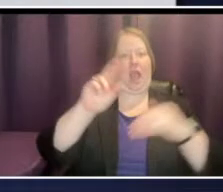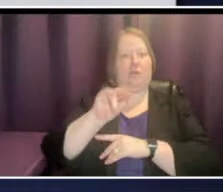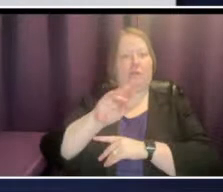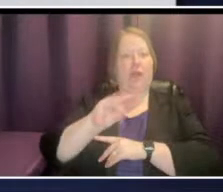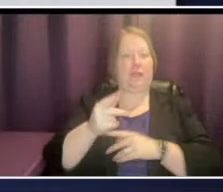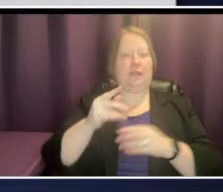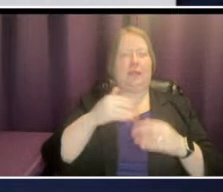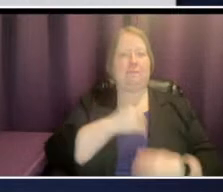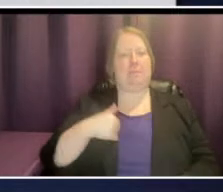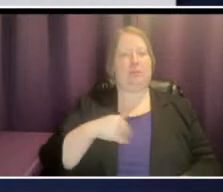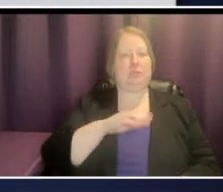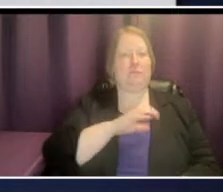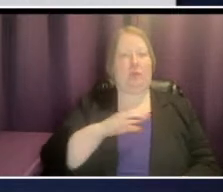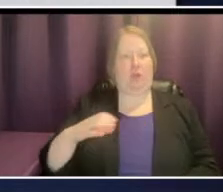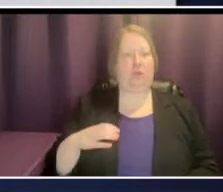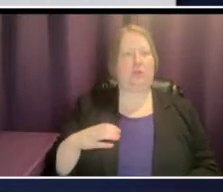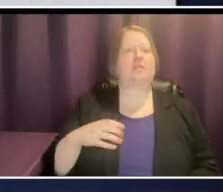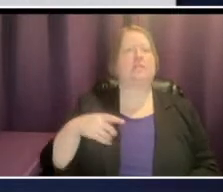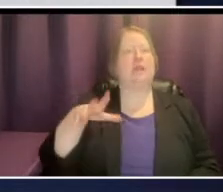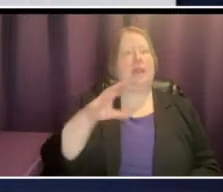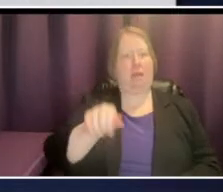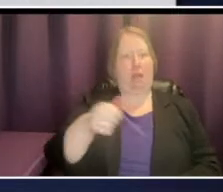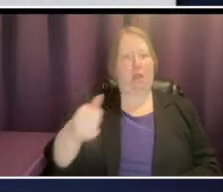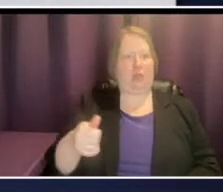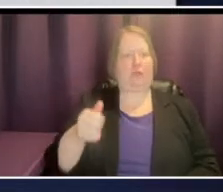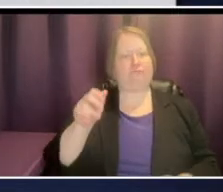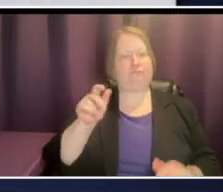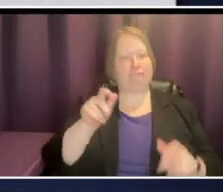perfectly well the claim of fraud